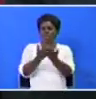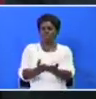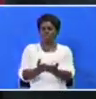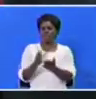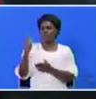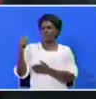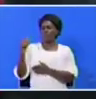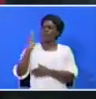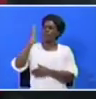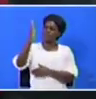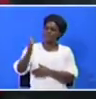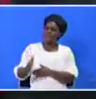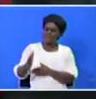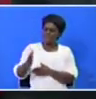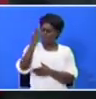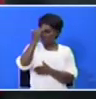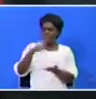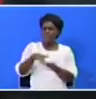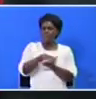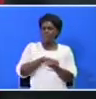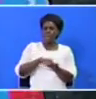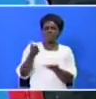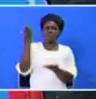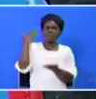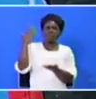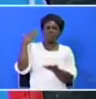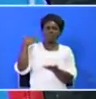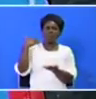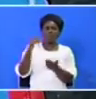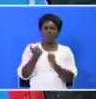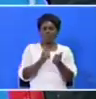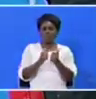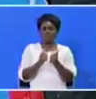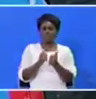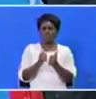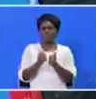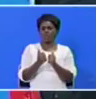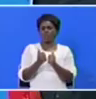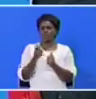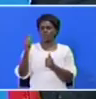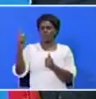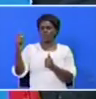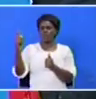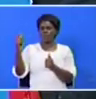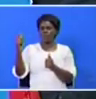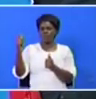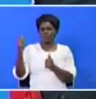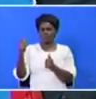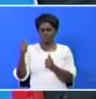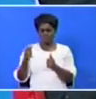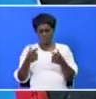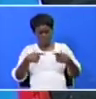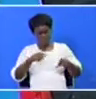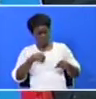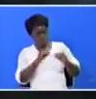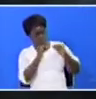to do direct based on the previous competitive bidding, which Augurea had won. Let me educate